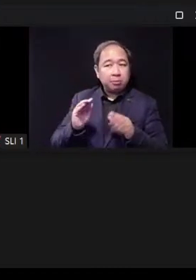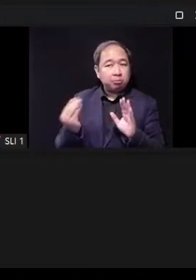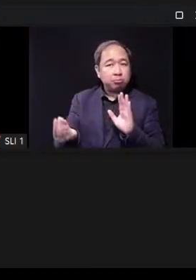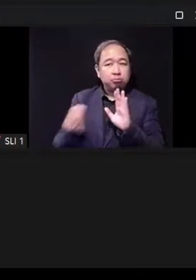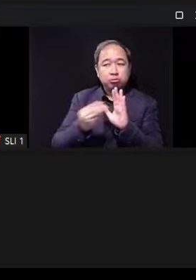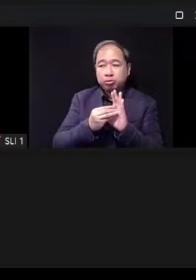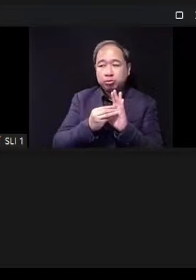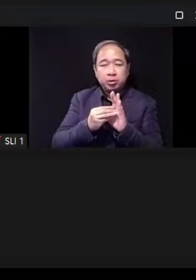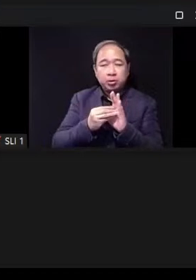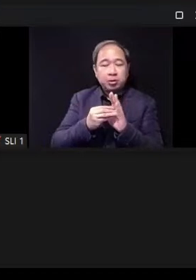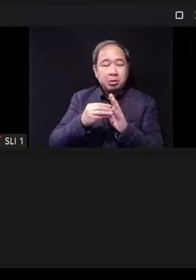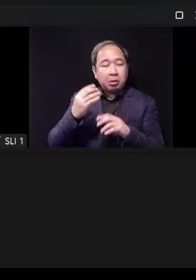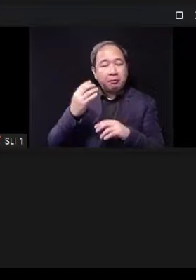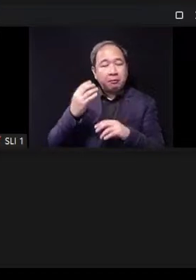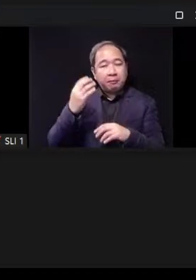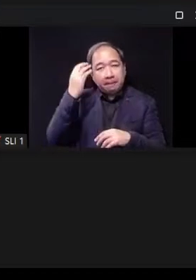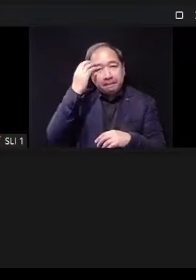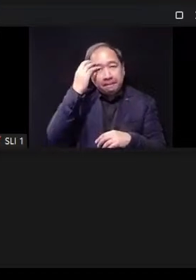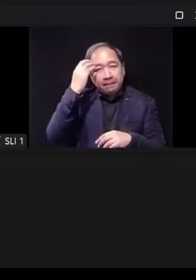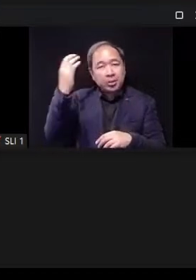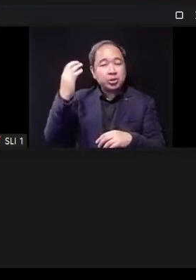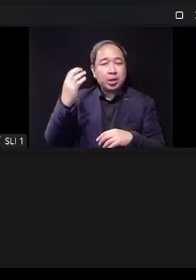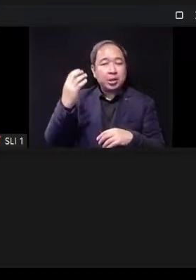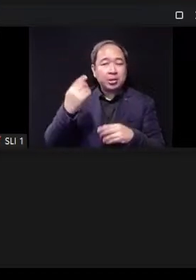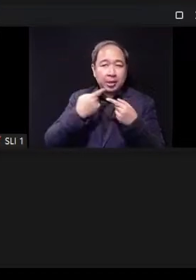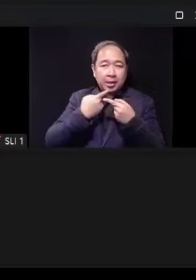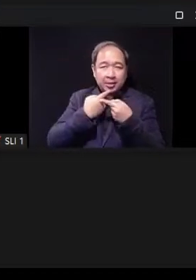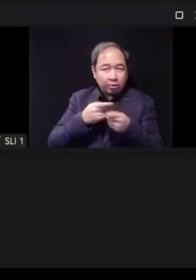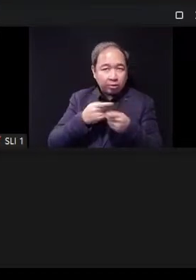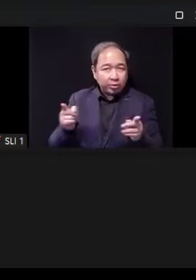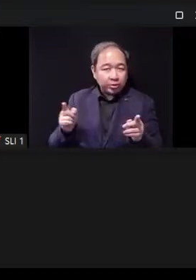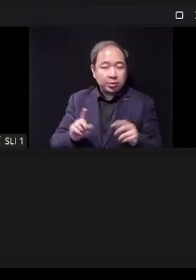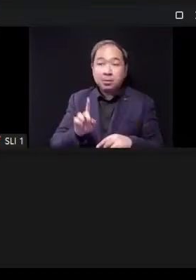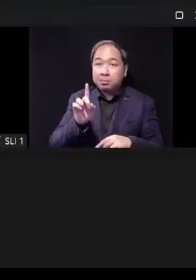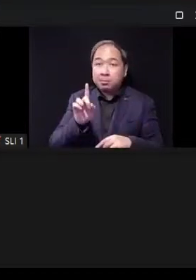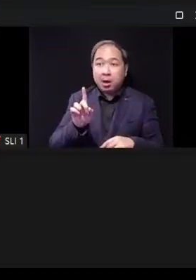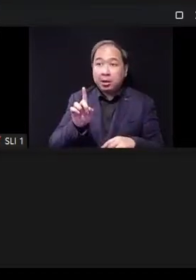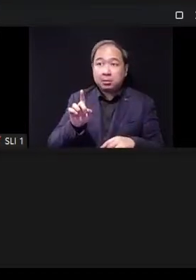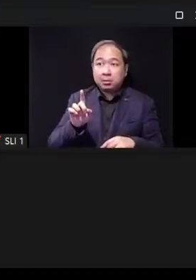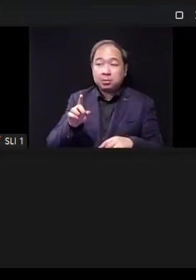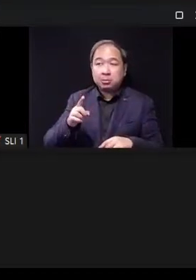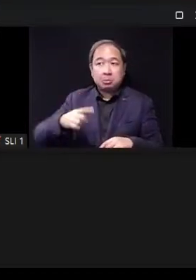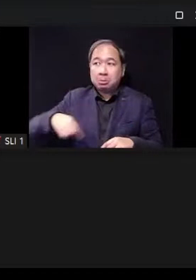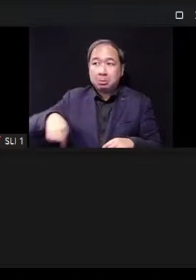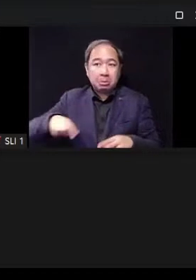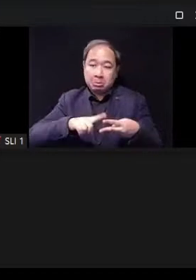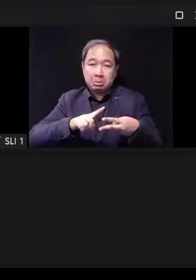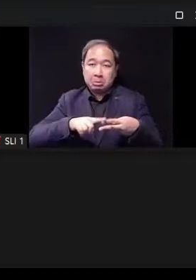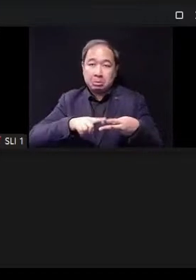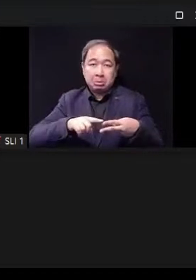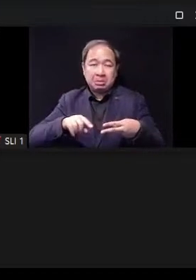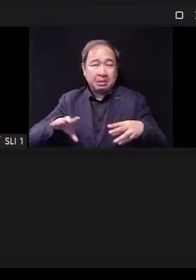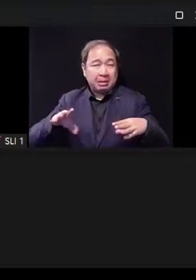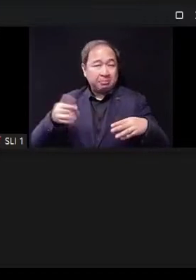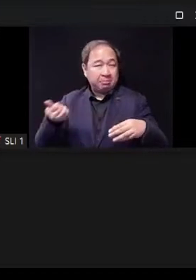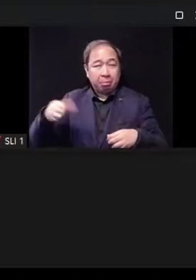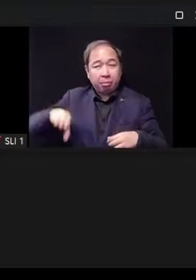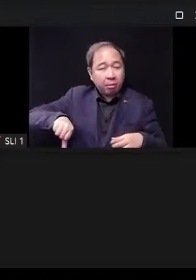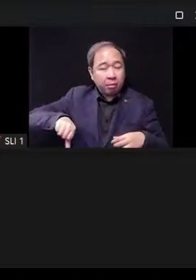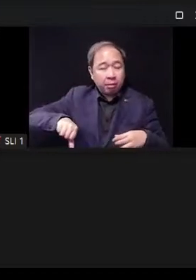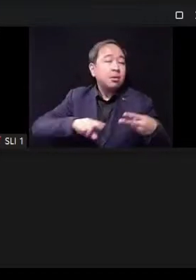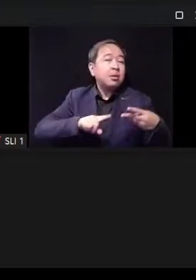declaration. But if it is not accepted, we will also support the second regarding the